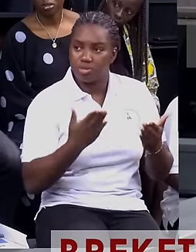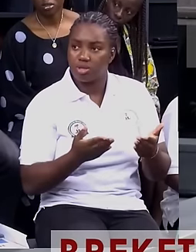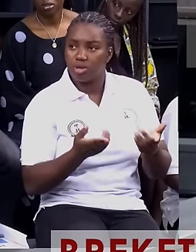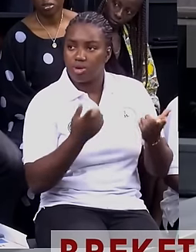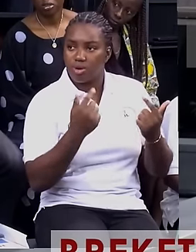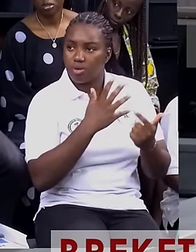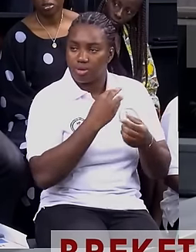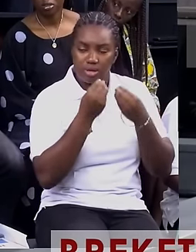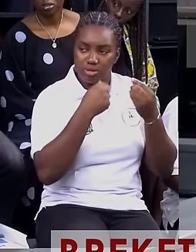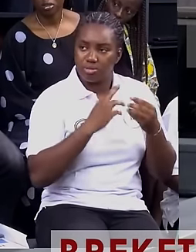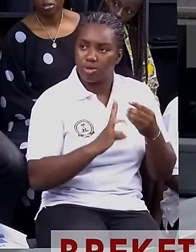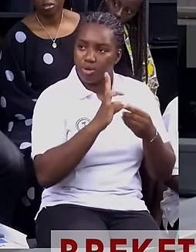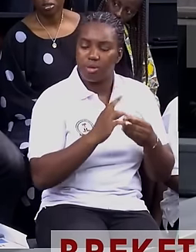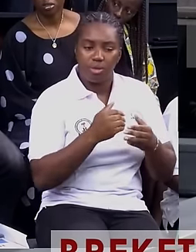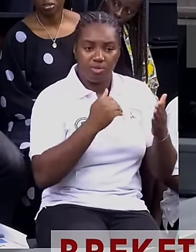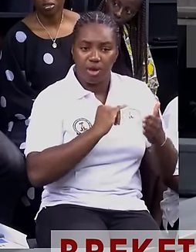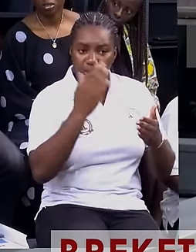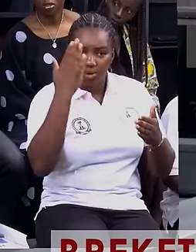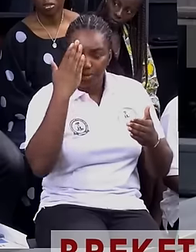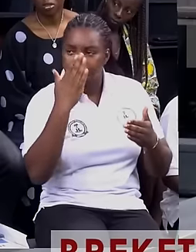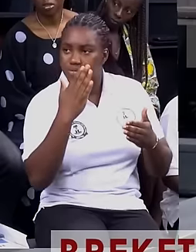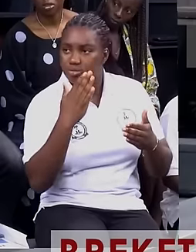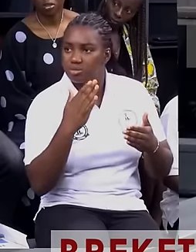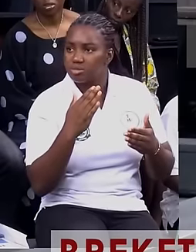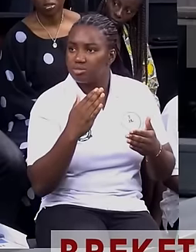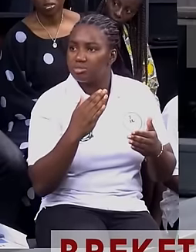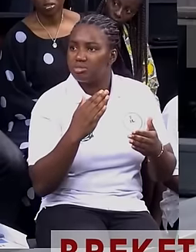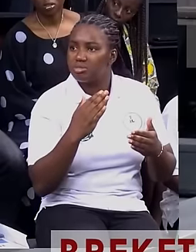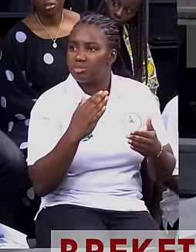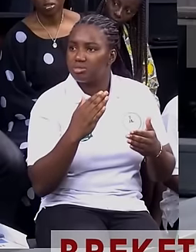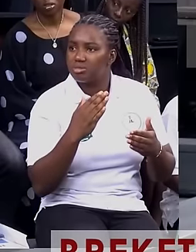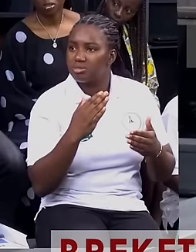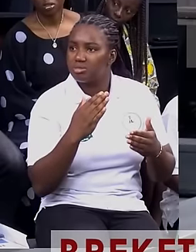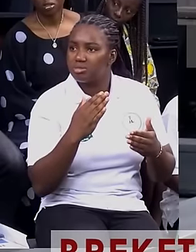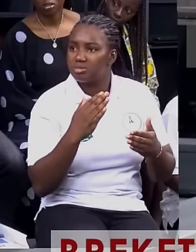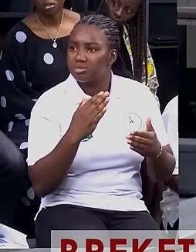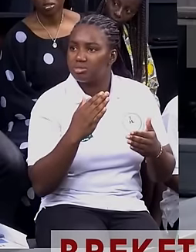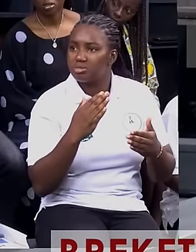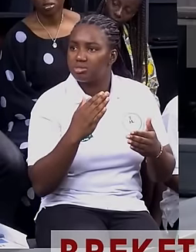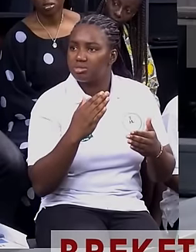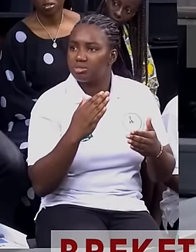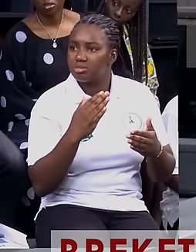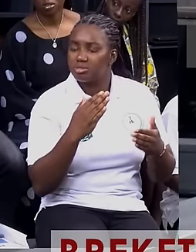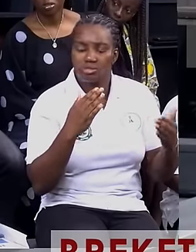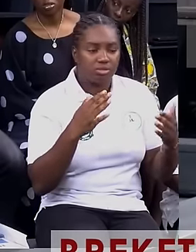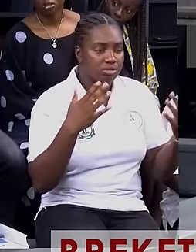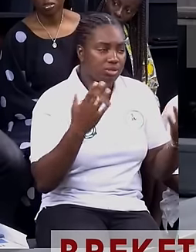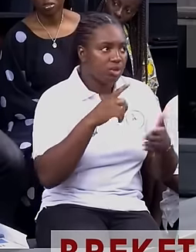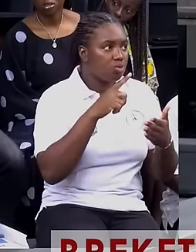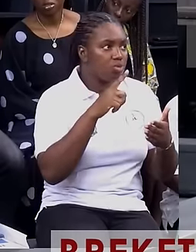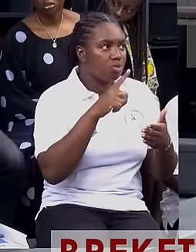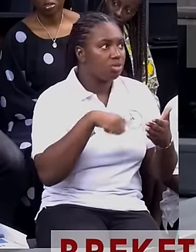was just coming in front of me. At about what hour? Sir, they collected my phone. So you don't know, and you were